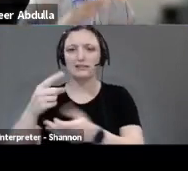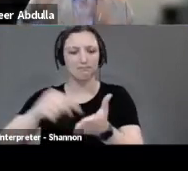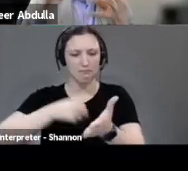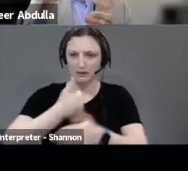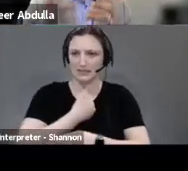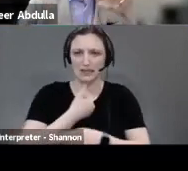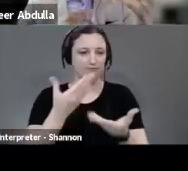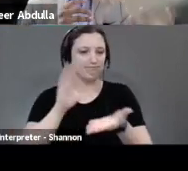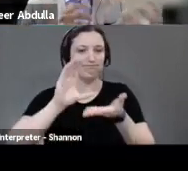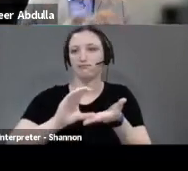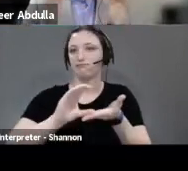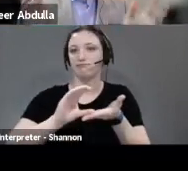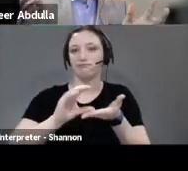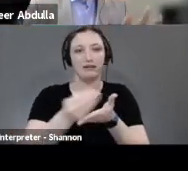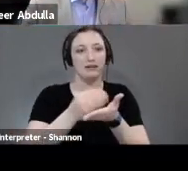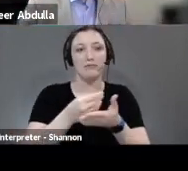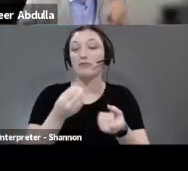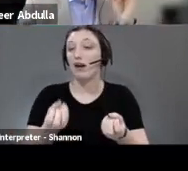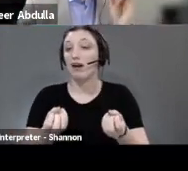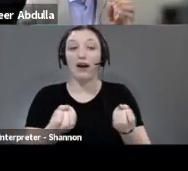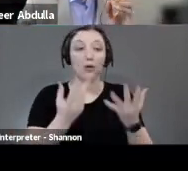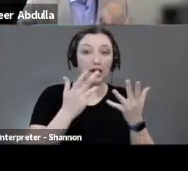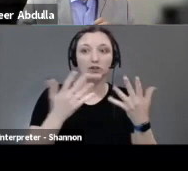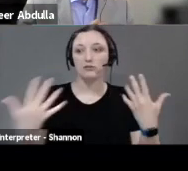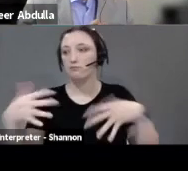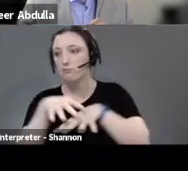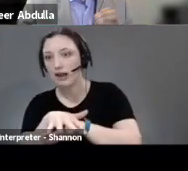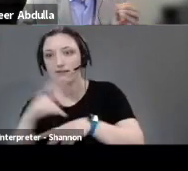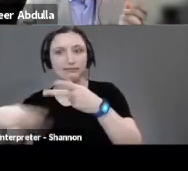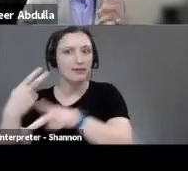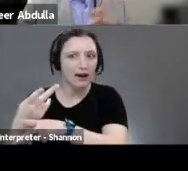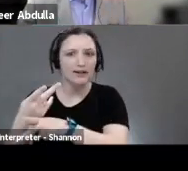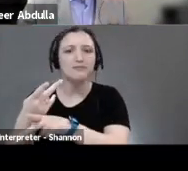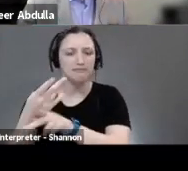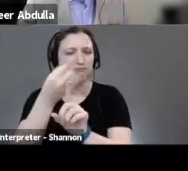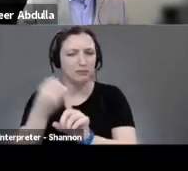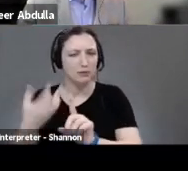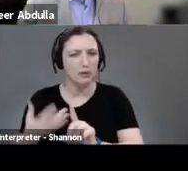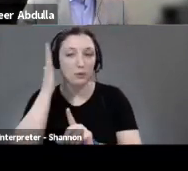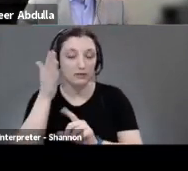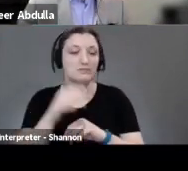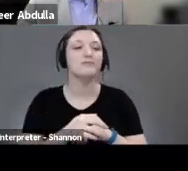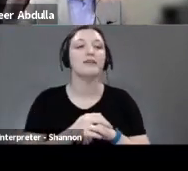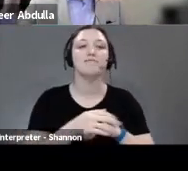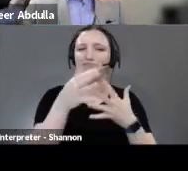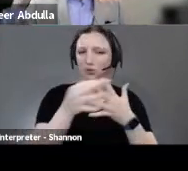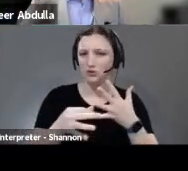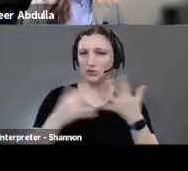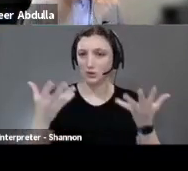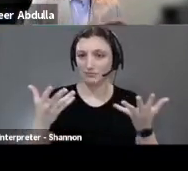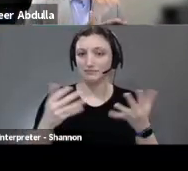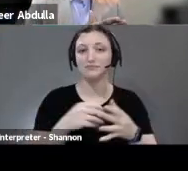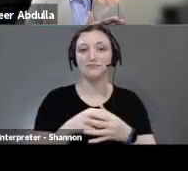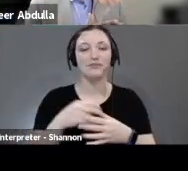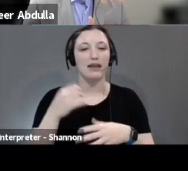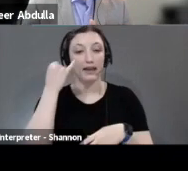and quantum and blend and type, we'll get to that, but we're committed to doing so. So options. Assuming, again, we can justify